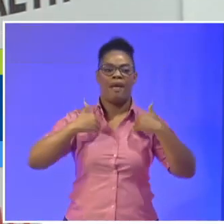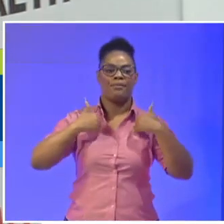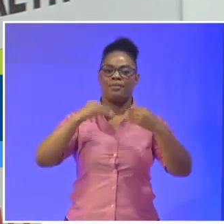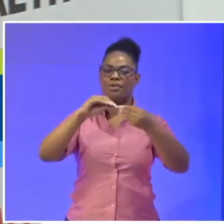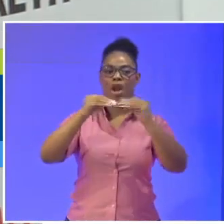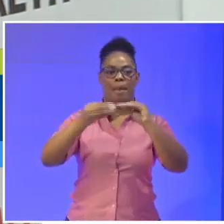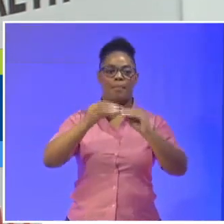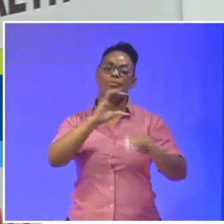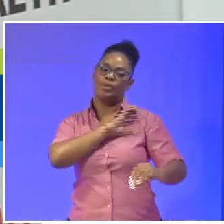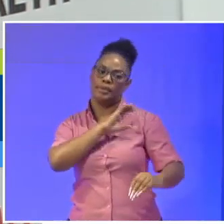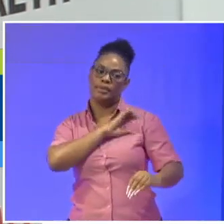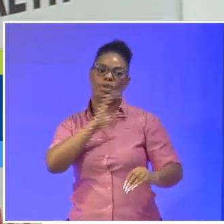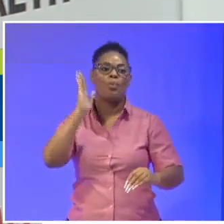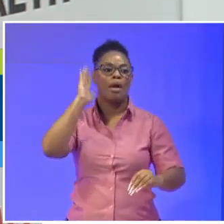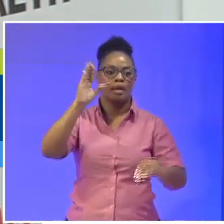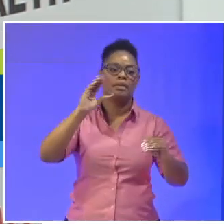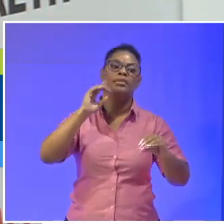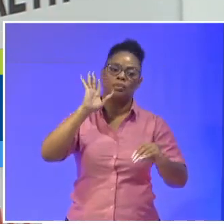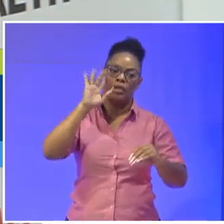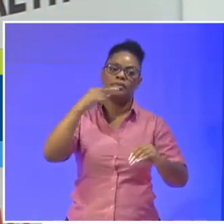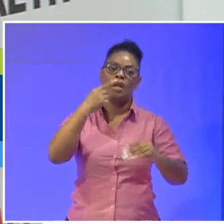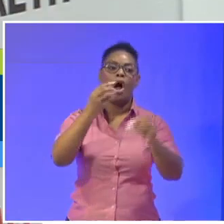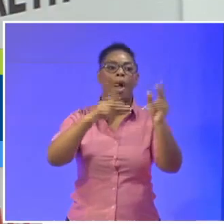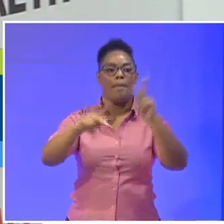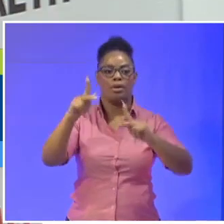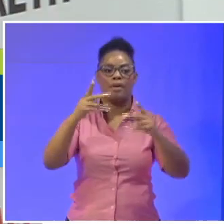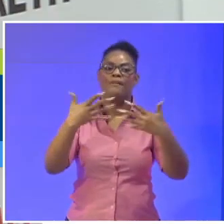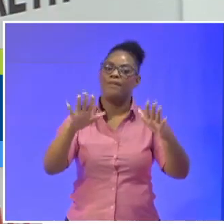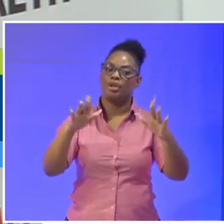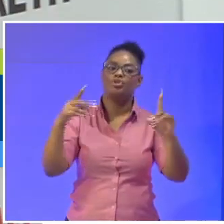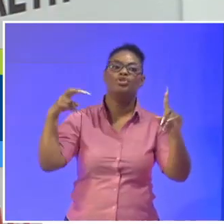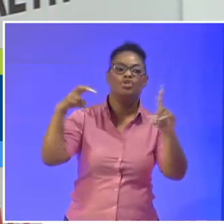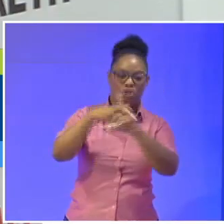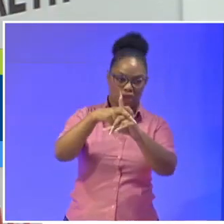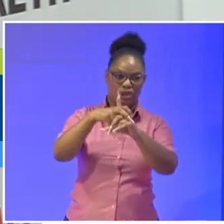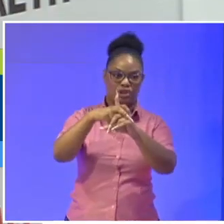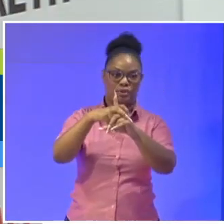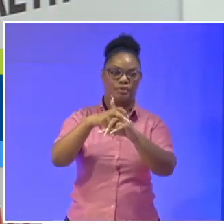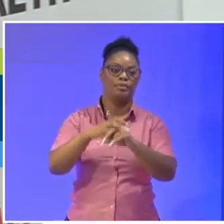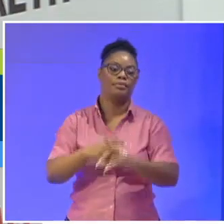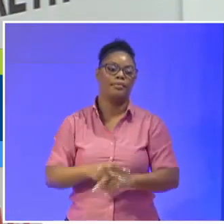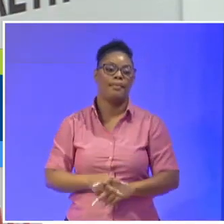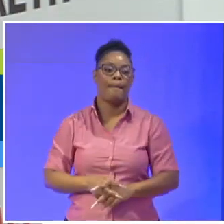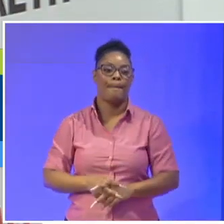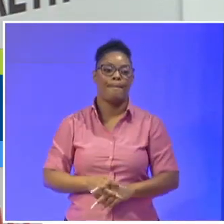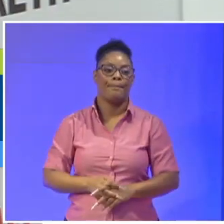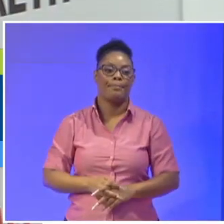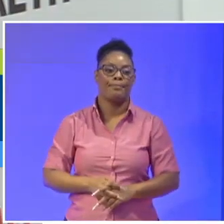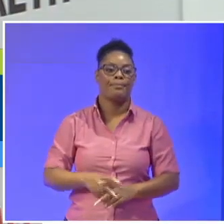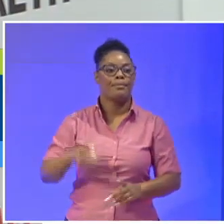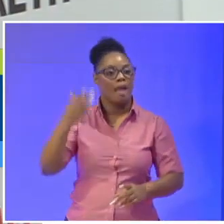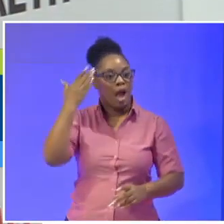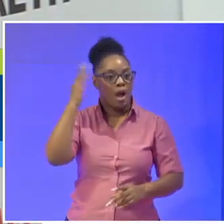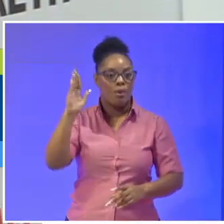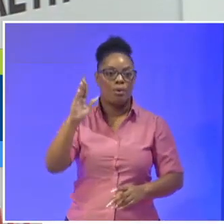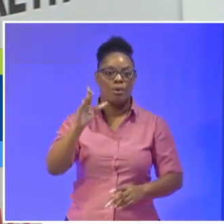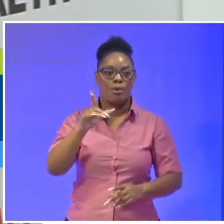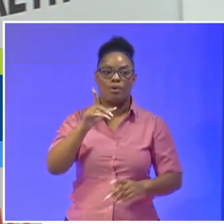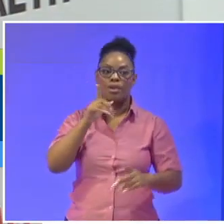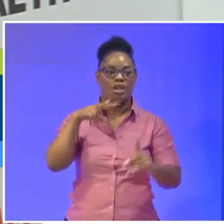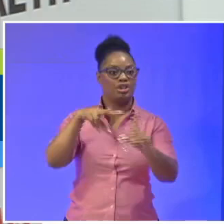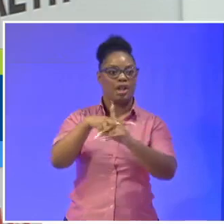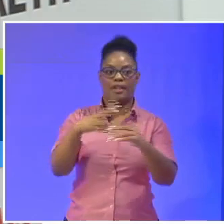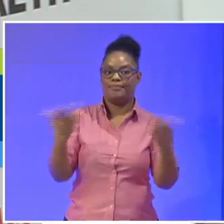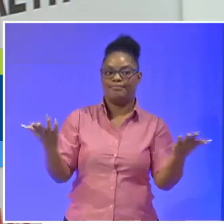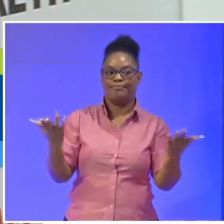position to say how much or how many of these people would have been. I don't want to use the word charged loosely.